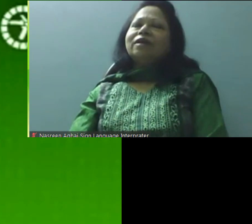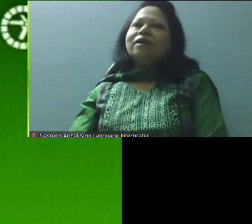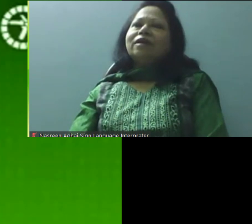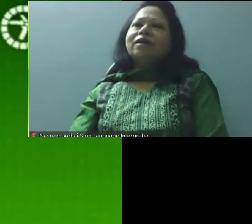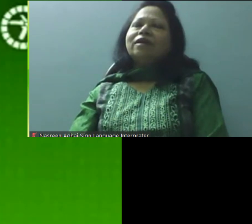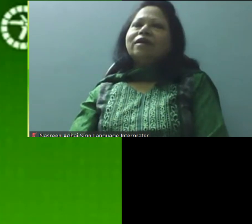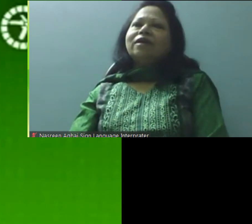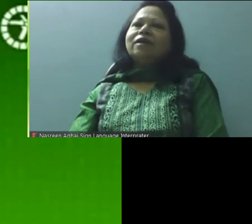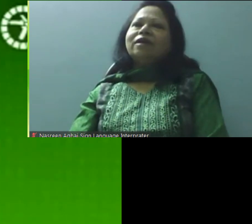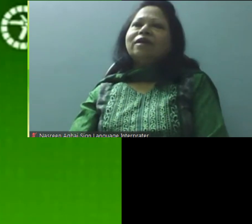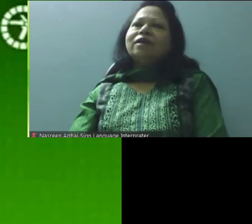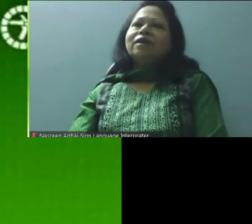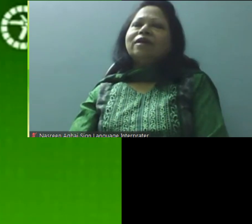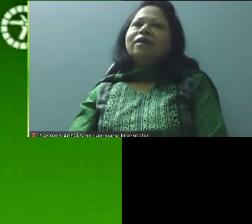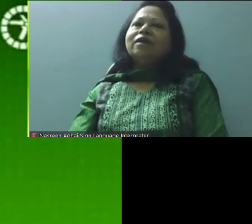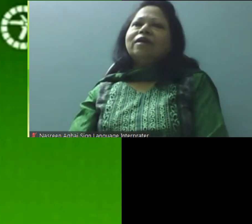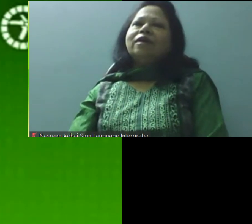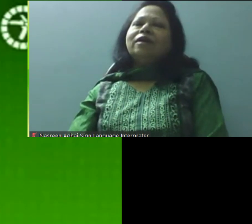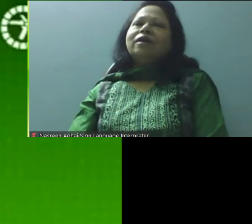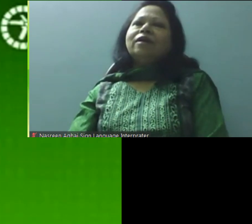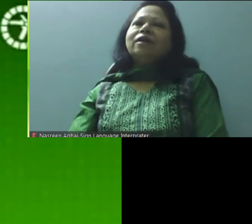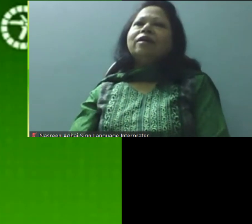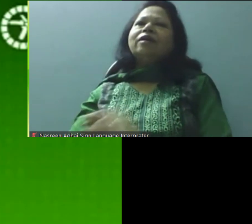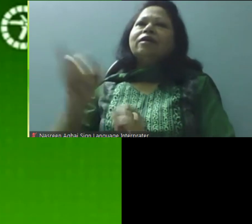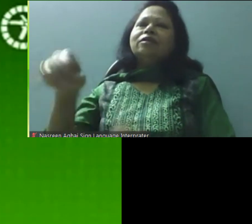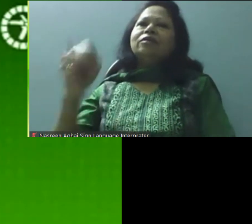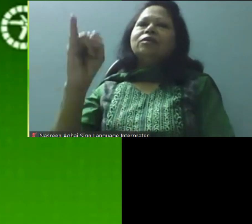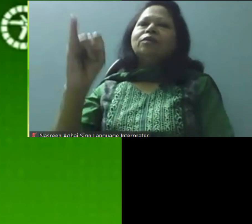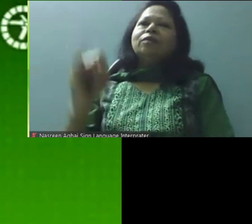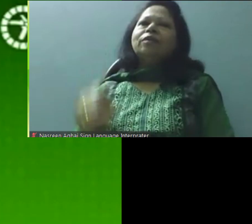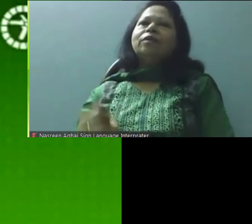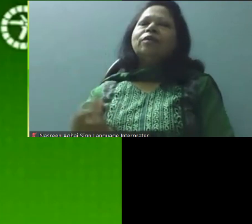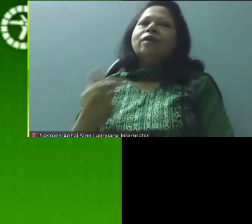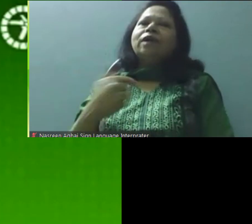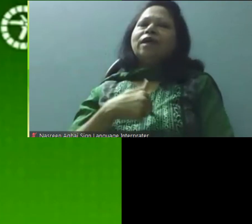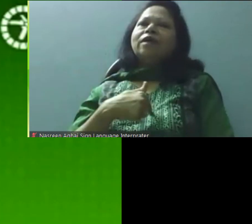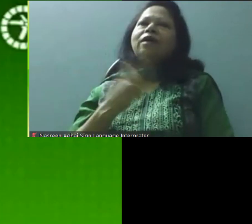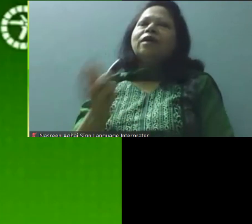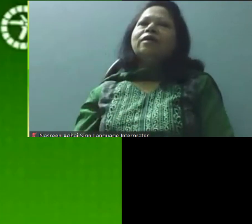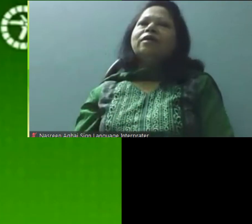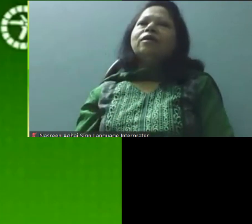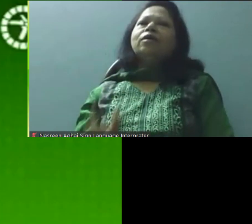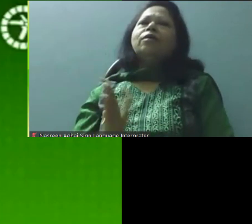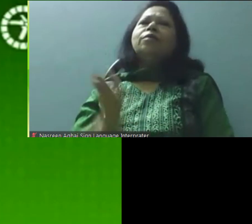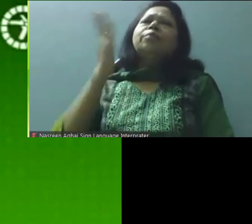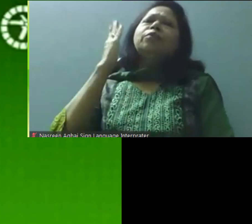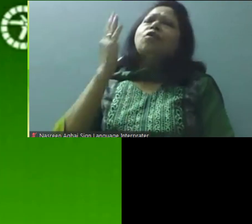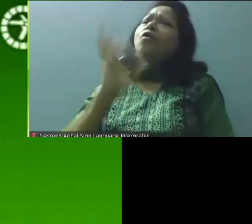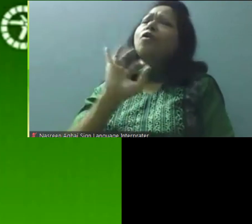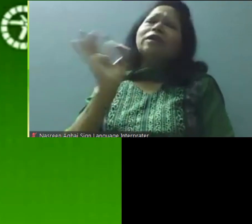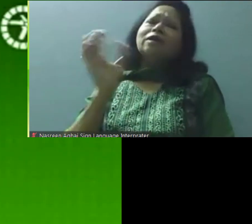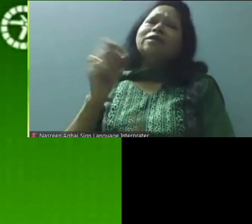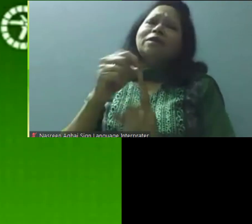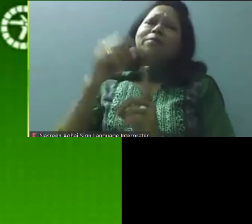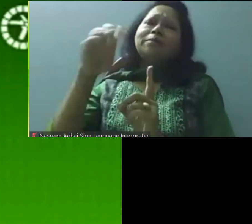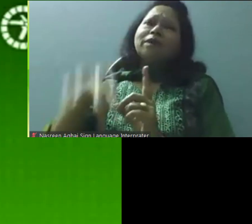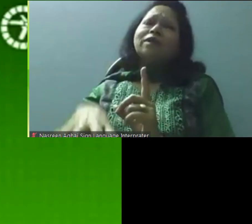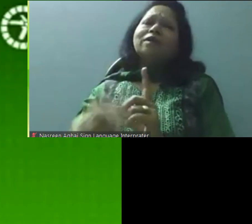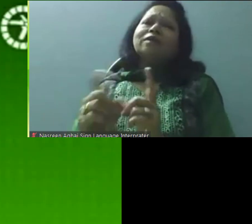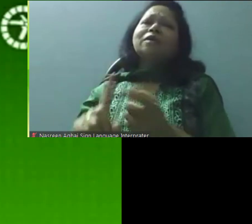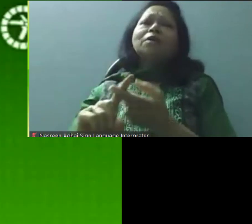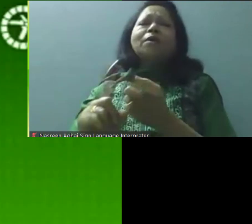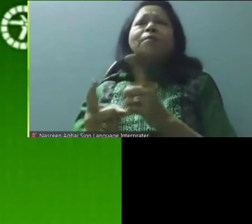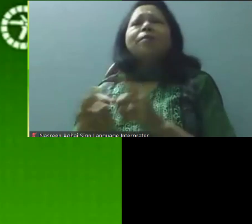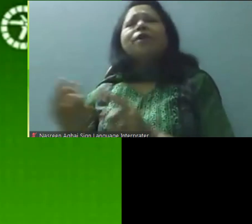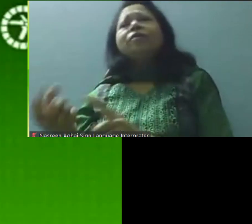Okay, let me say, Julius, I mean, you and I earlier this year spent a wonderful time in Pakistan meeting with many